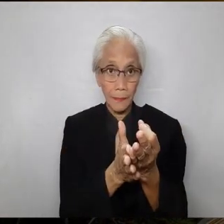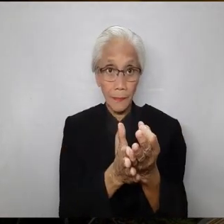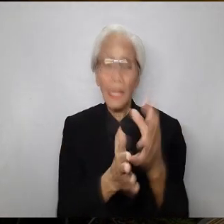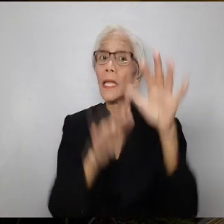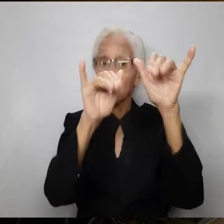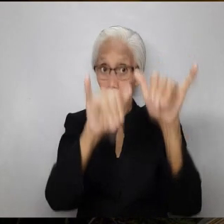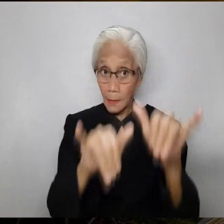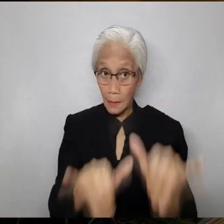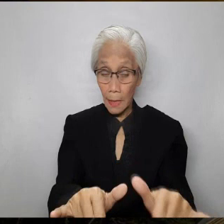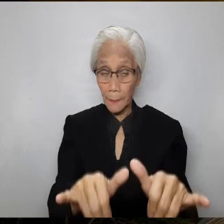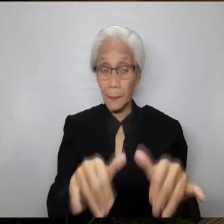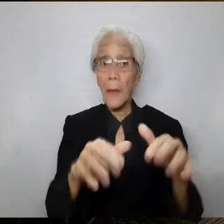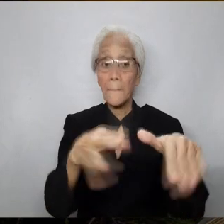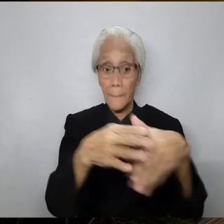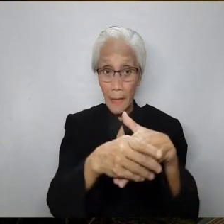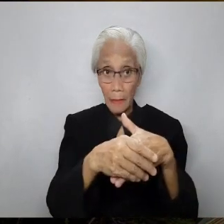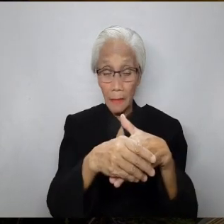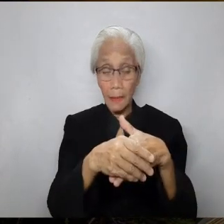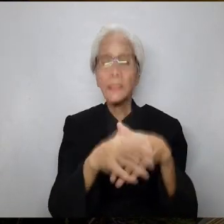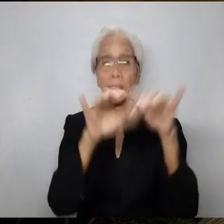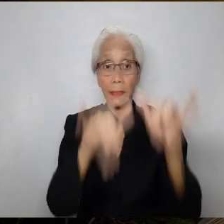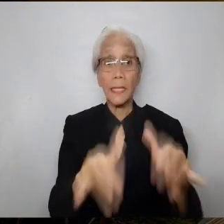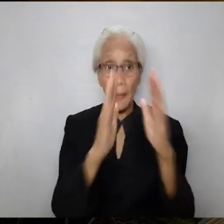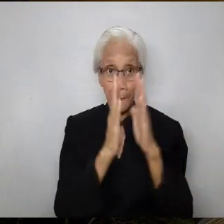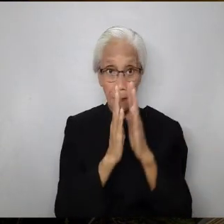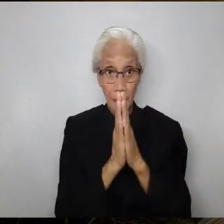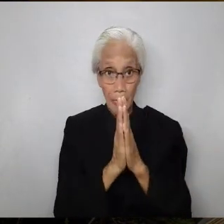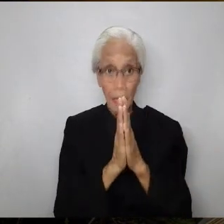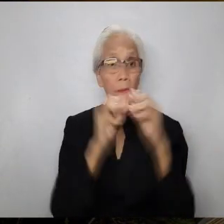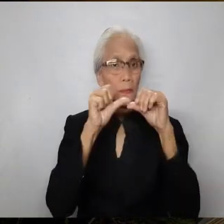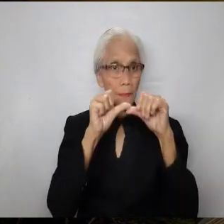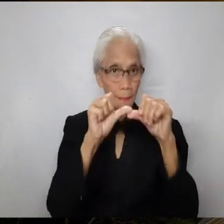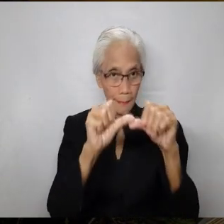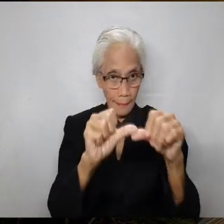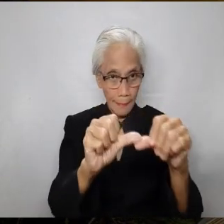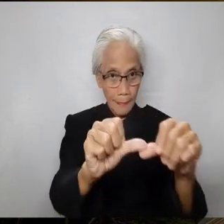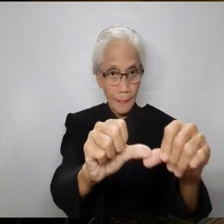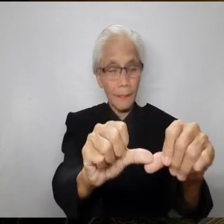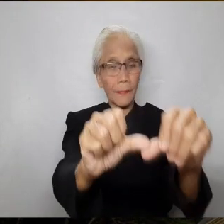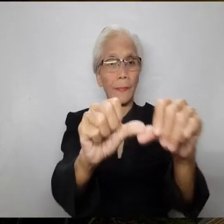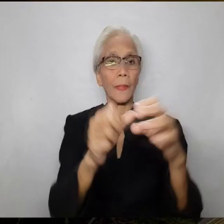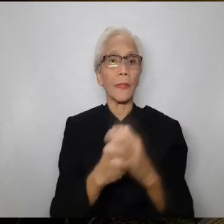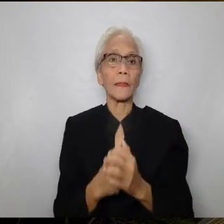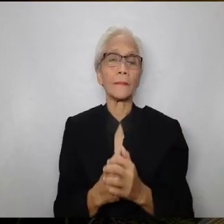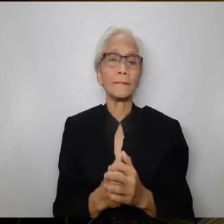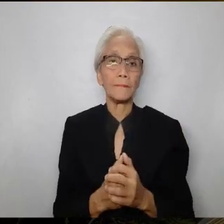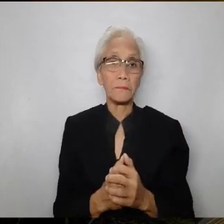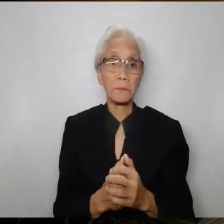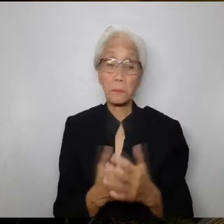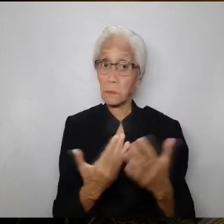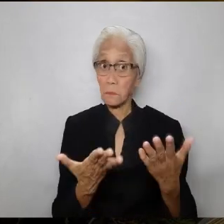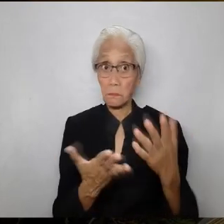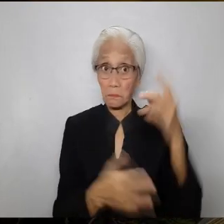this fact. And to stay married, stay in prayer the rest of your shared